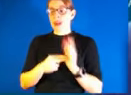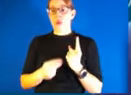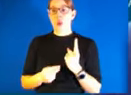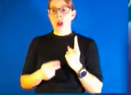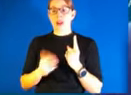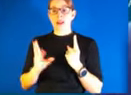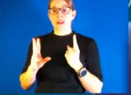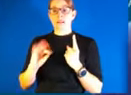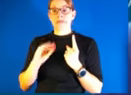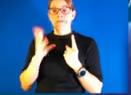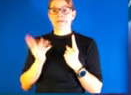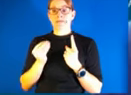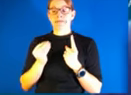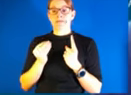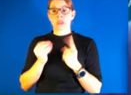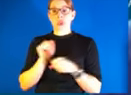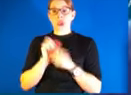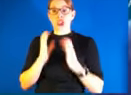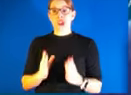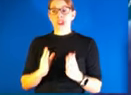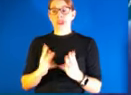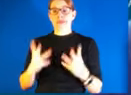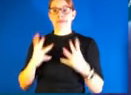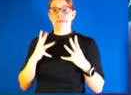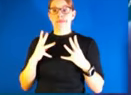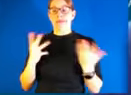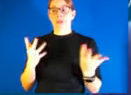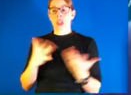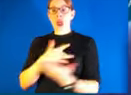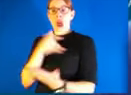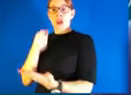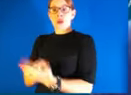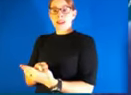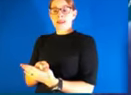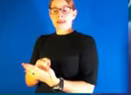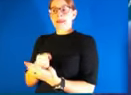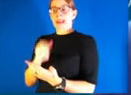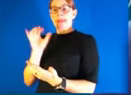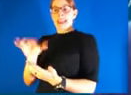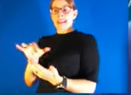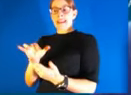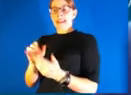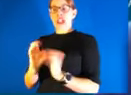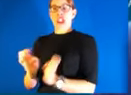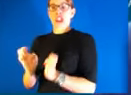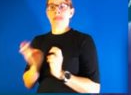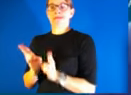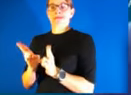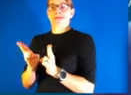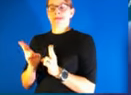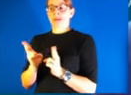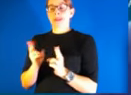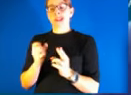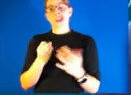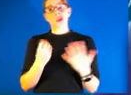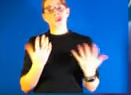community to respond to a 911 call, and things like cardiac arrest, which are very time sensitive. So we do see an increase in EMS wall times.